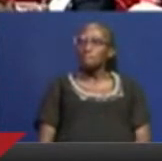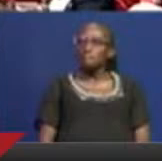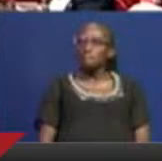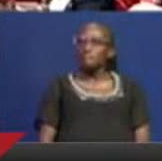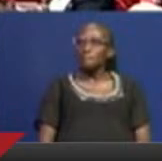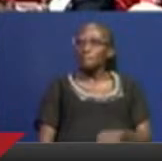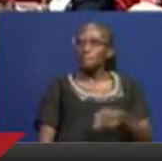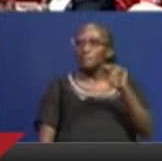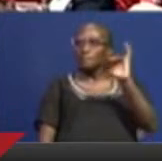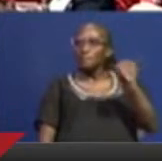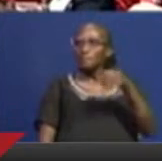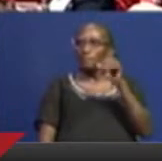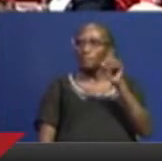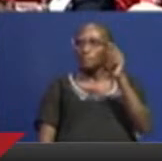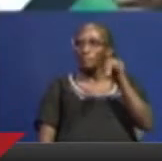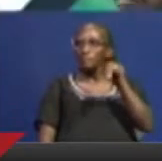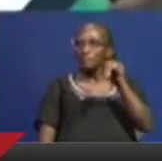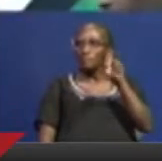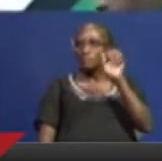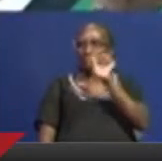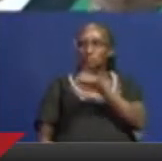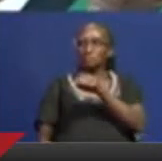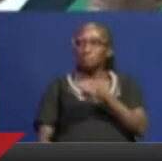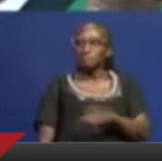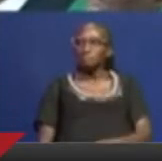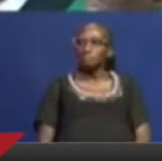Kandui John Makali.